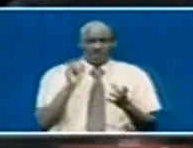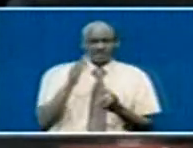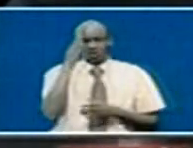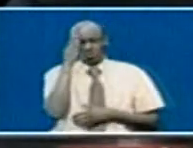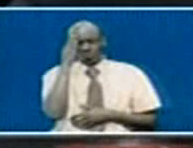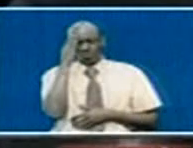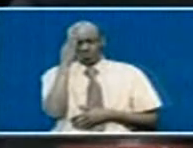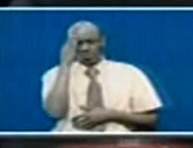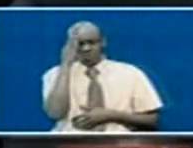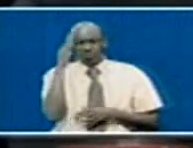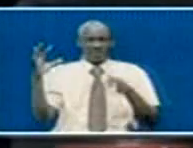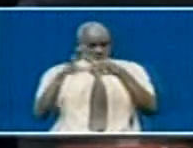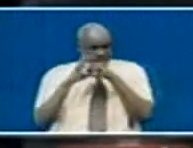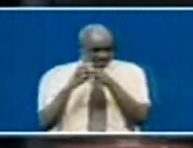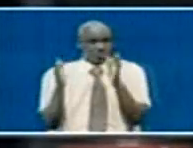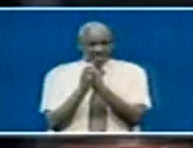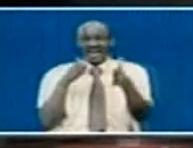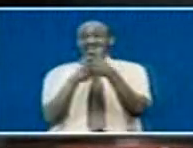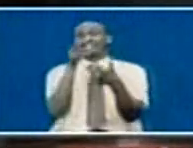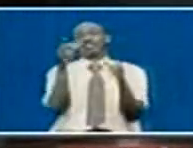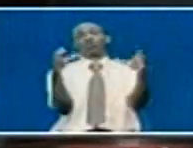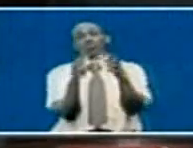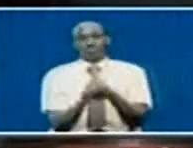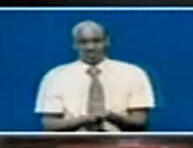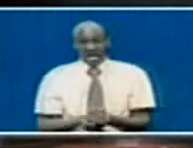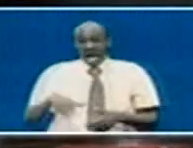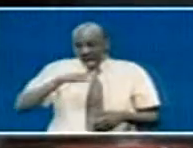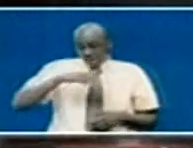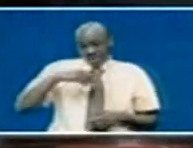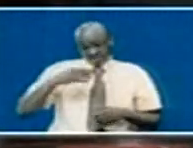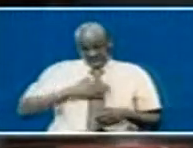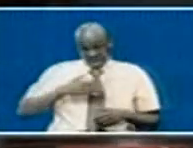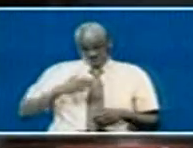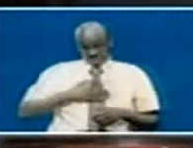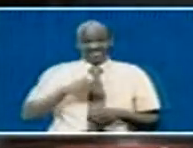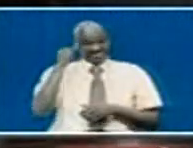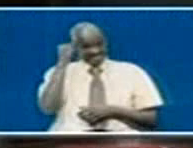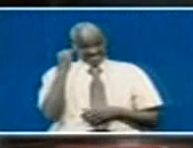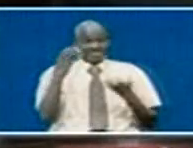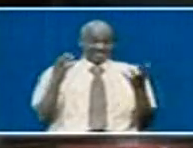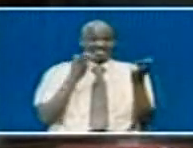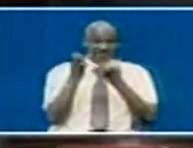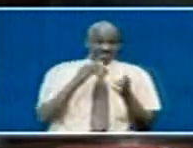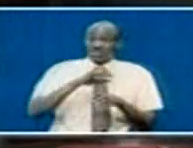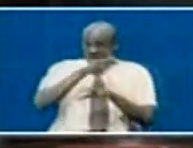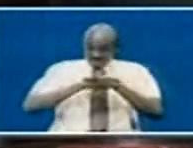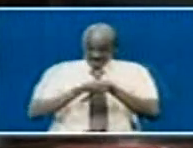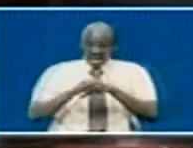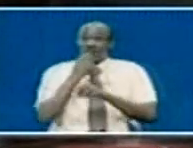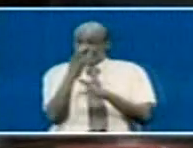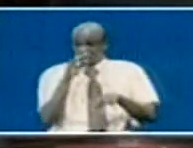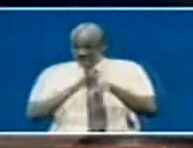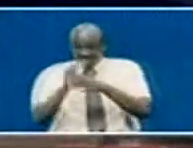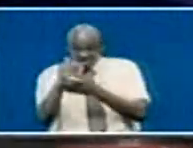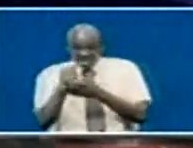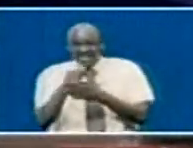unite against this evil. Our intelligence services on the ground, I just don't mean Kenya, I mean around Africa. Are we up